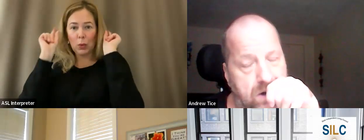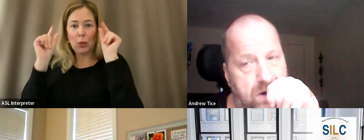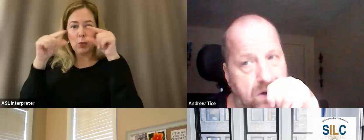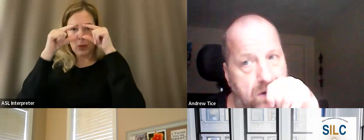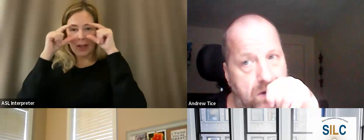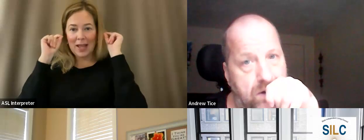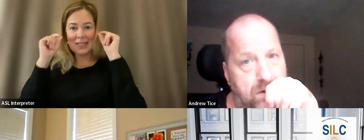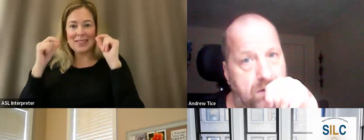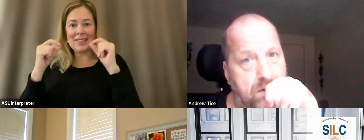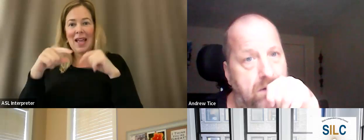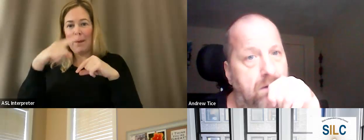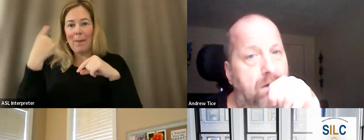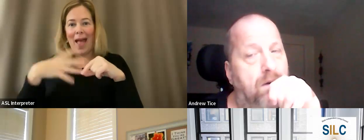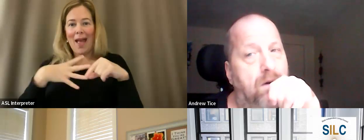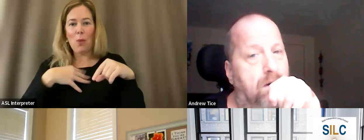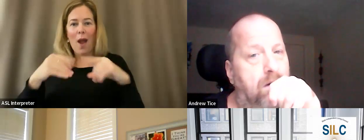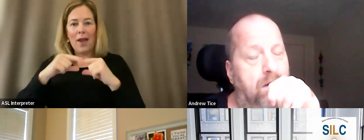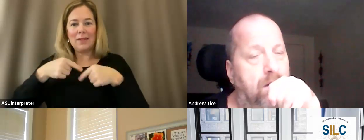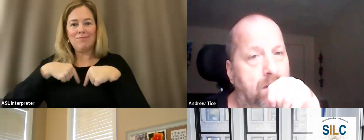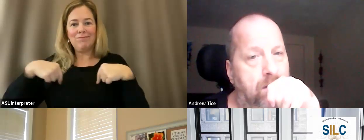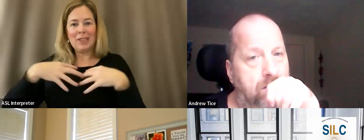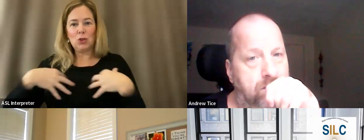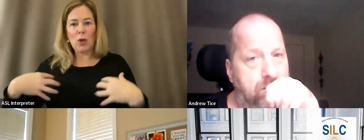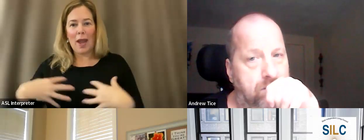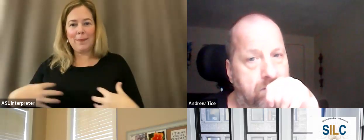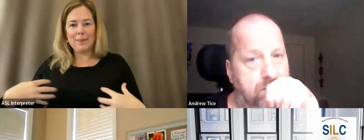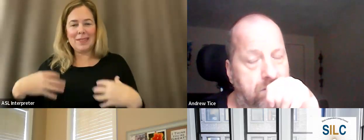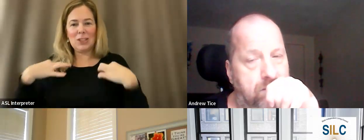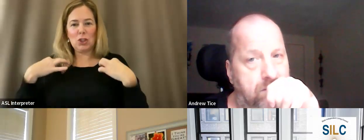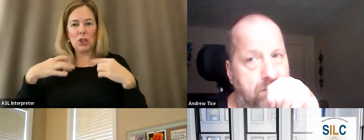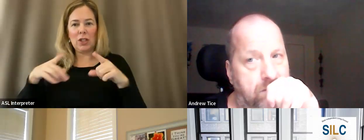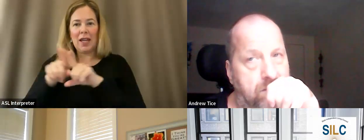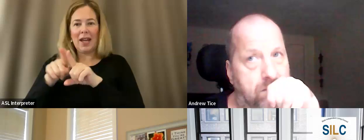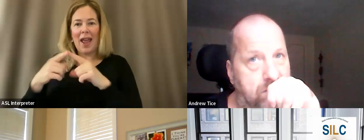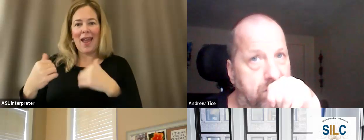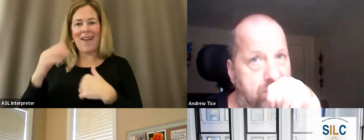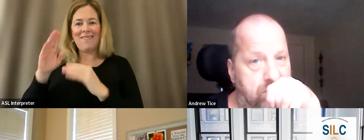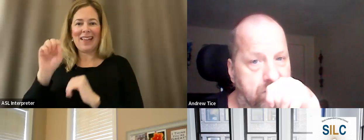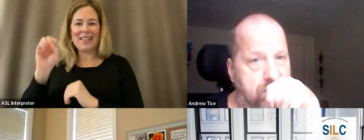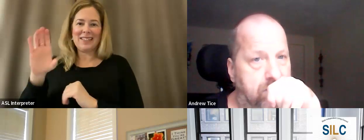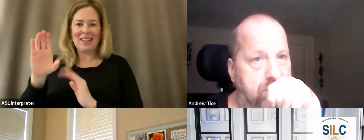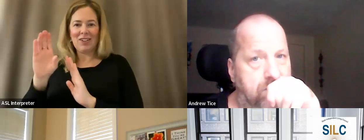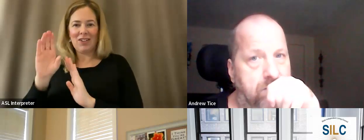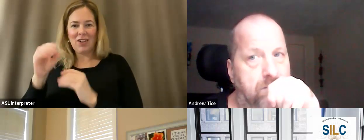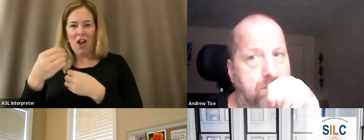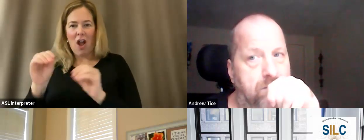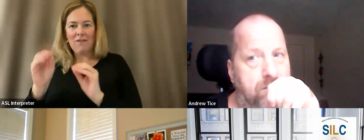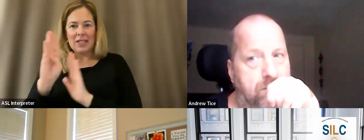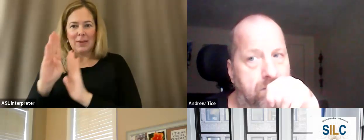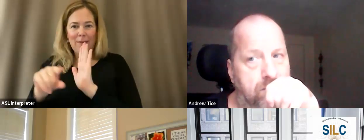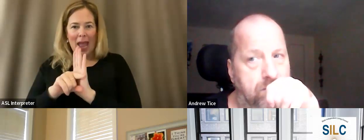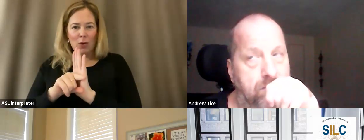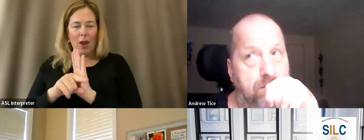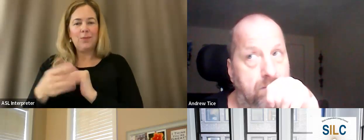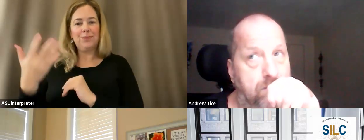striped shirt, and I'm in front of a SILC office background. So today, I'm going to talk a little bit